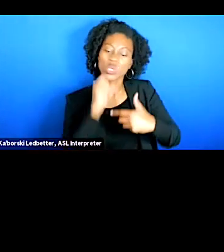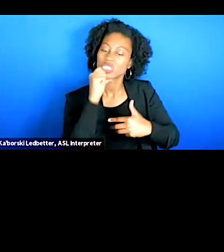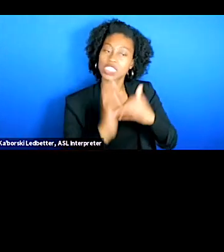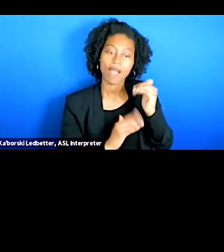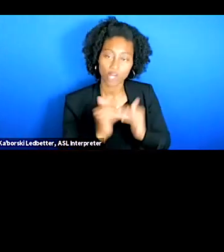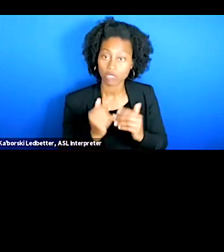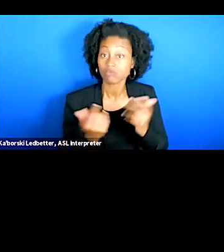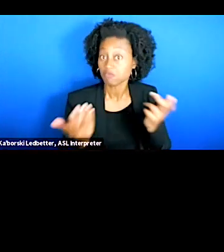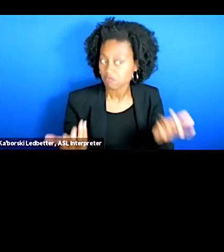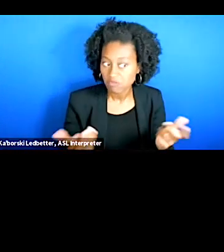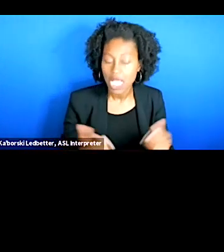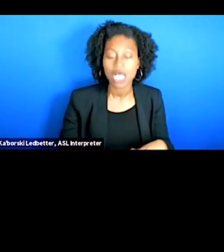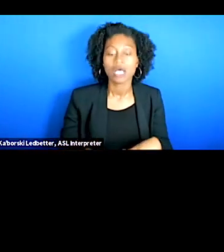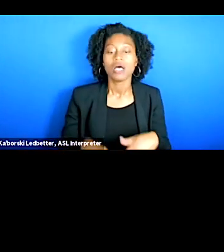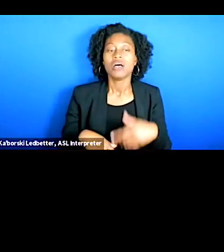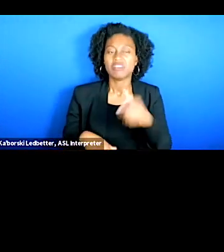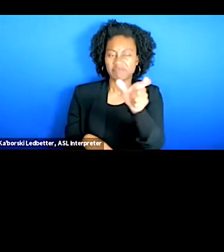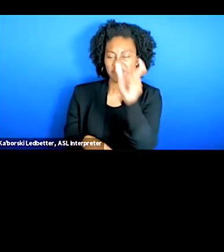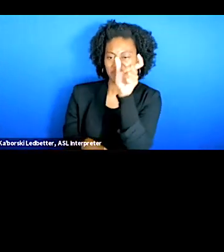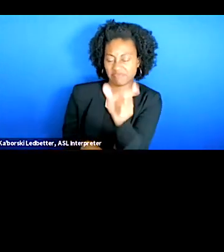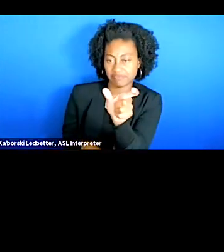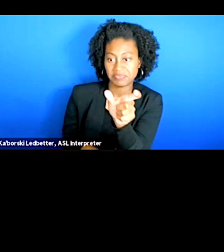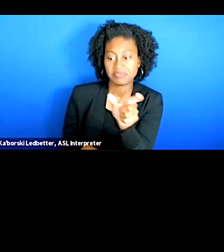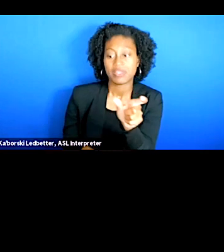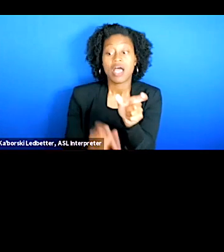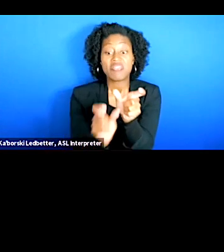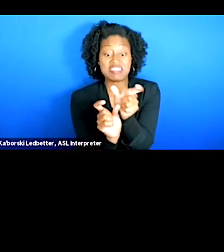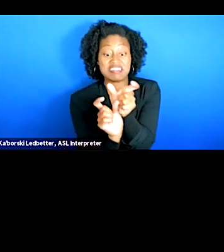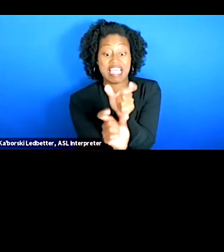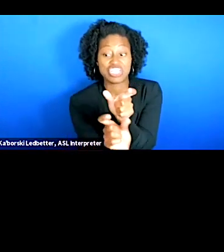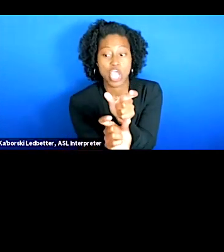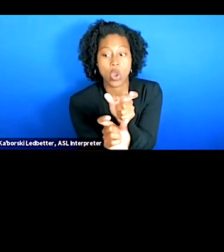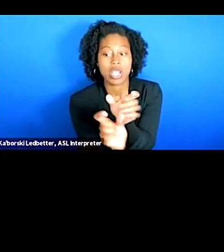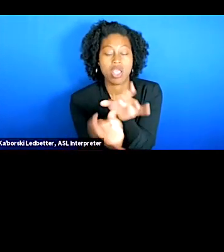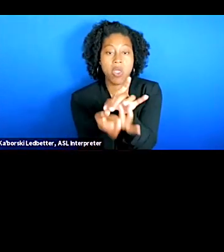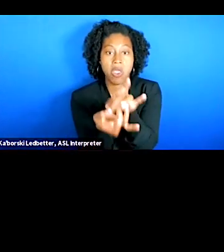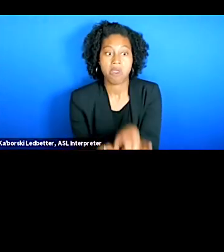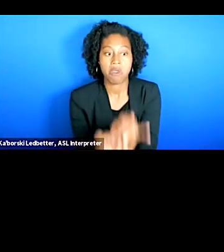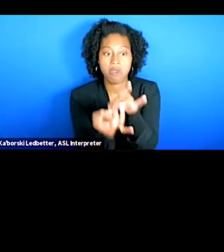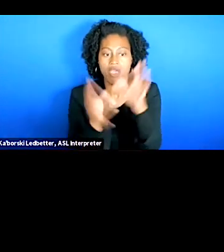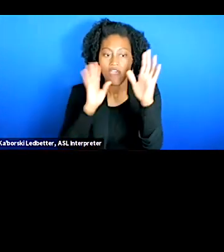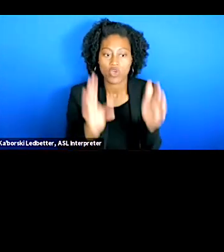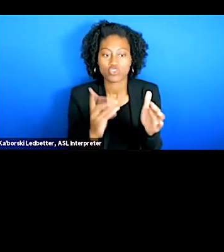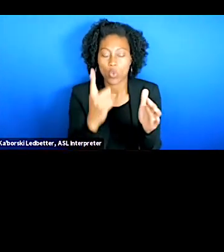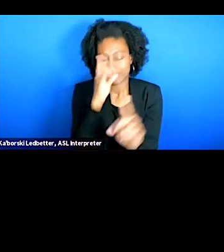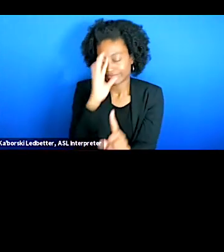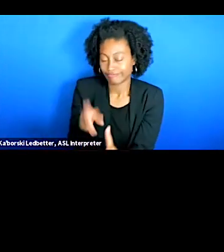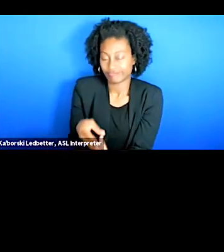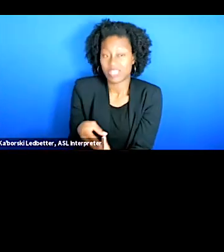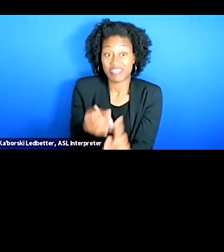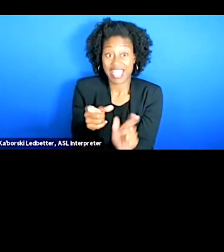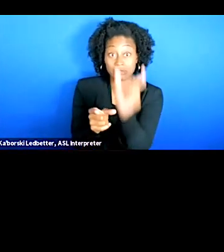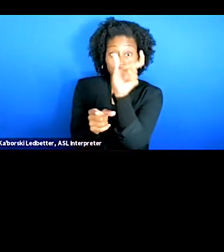a subcode that falls under the primary code. It focuses on a particular aspect of the main